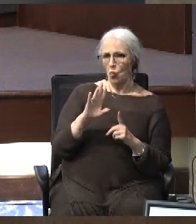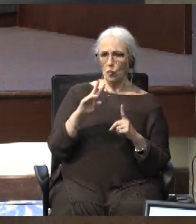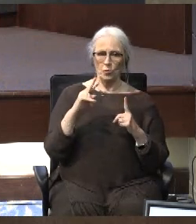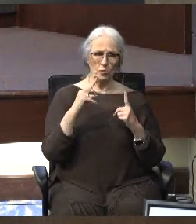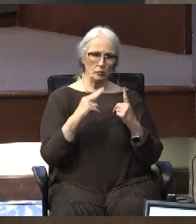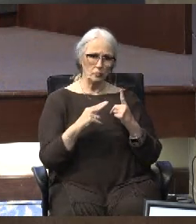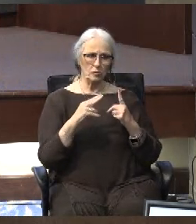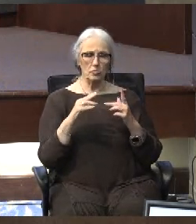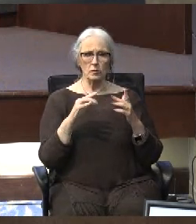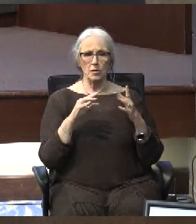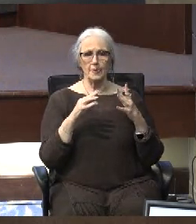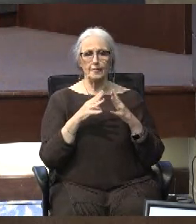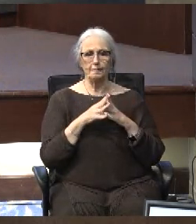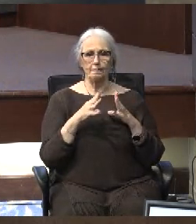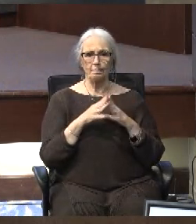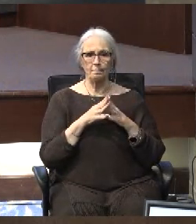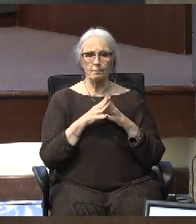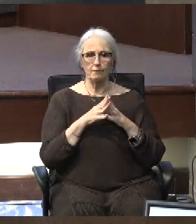is